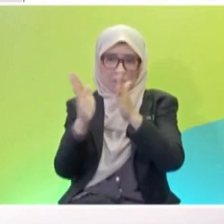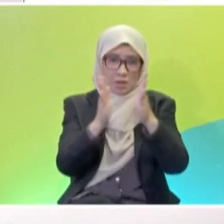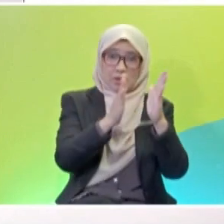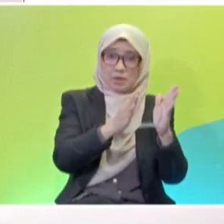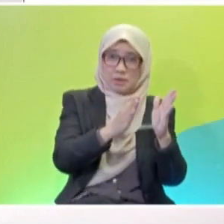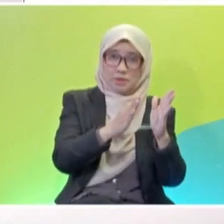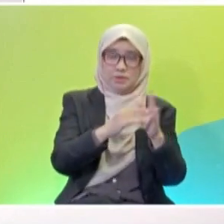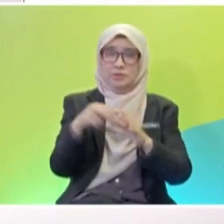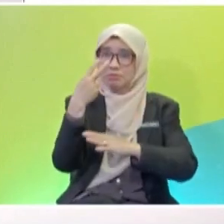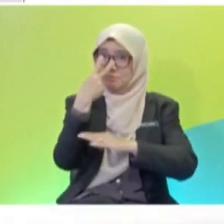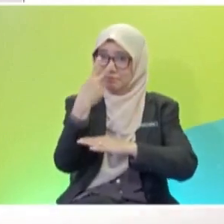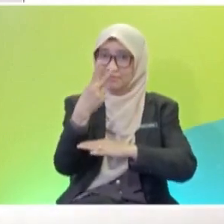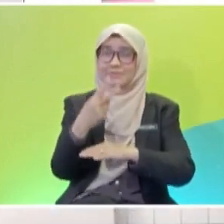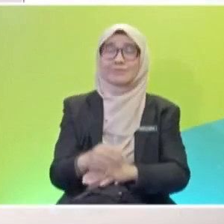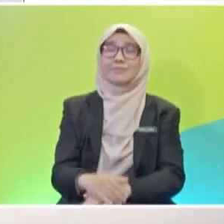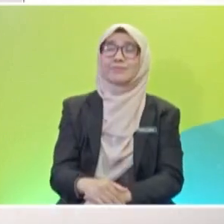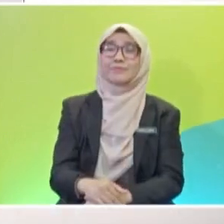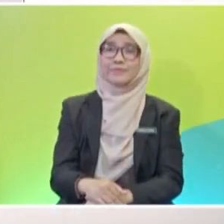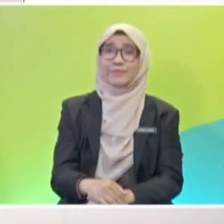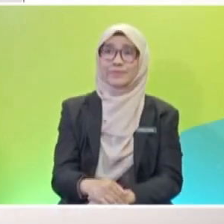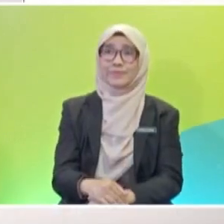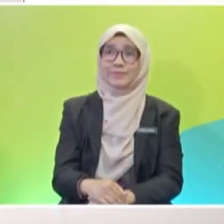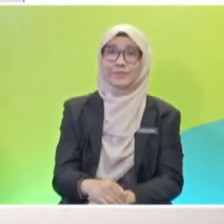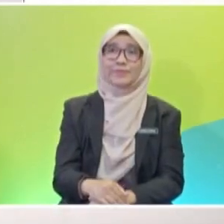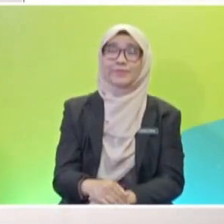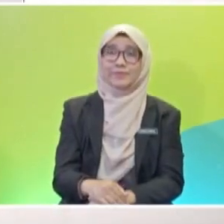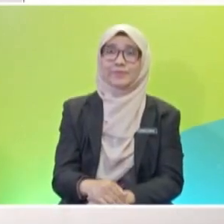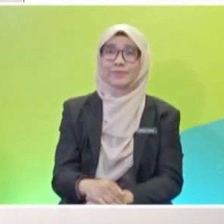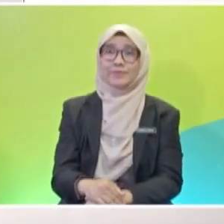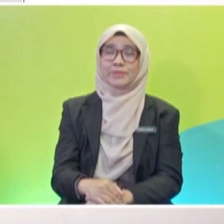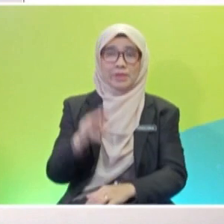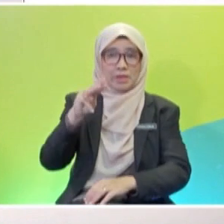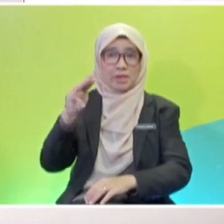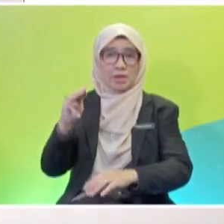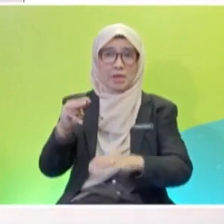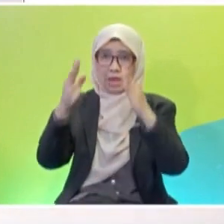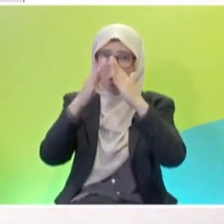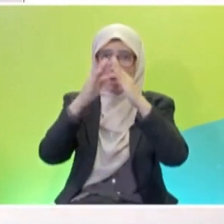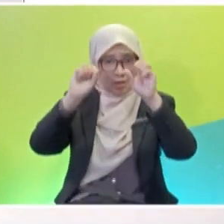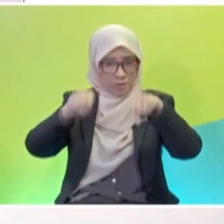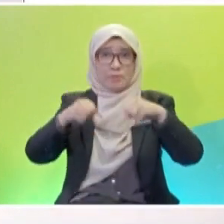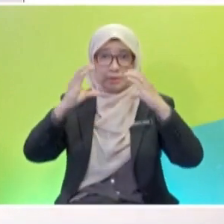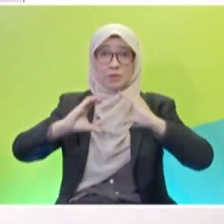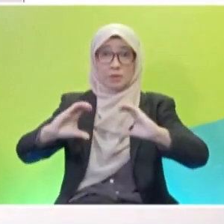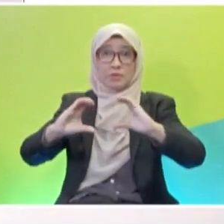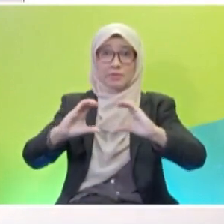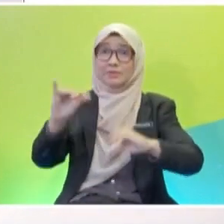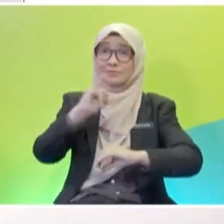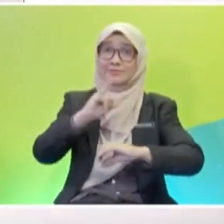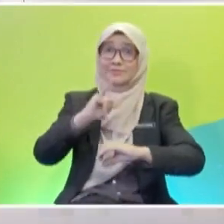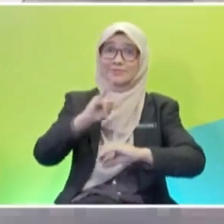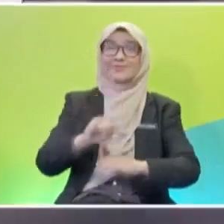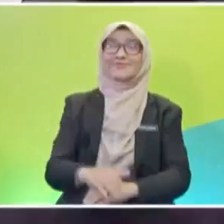as possible. Okay. Yes, I want to invite people at home to join us as well for this. You can try it also, Shafiqah, if you